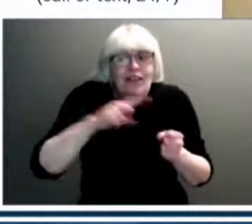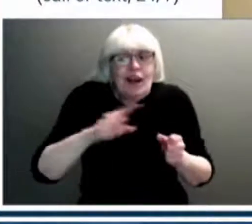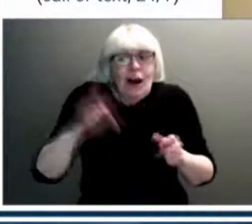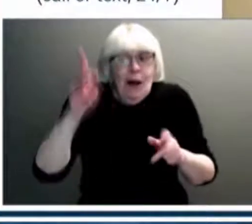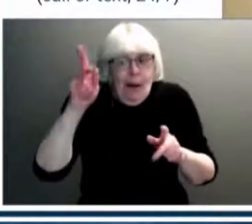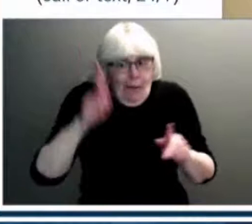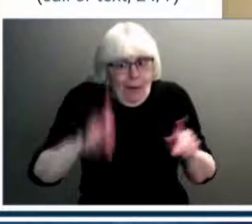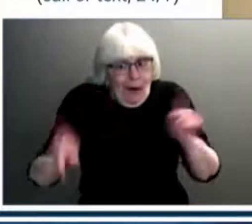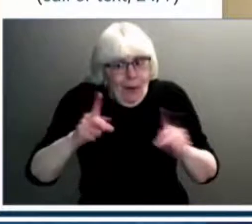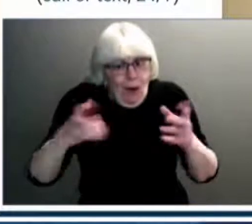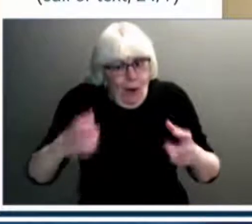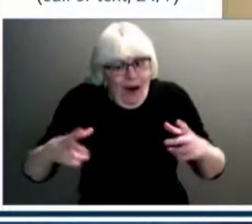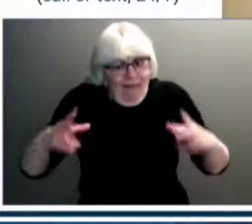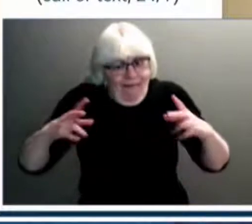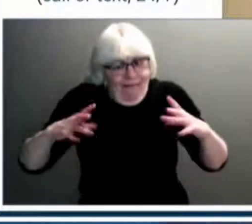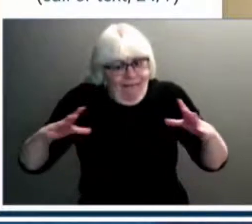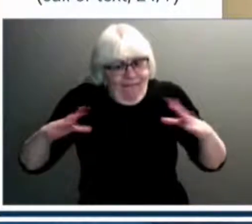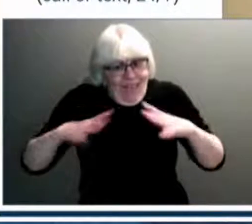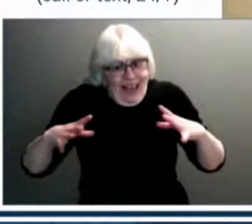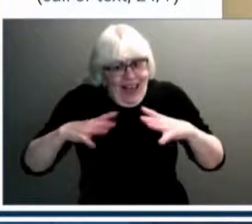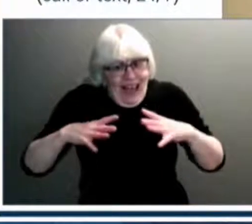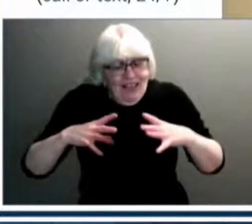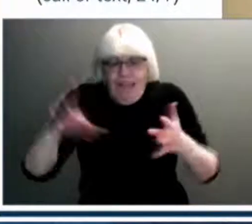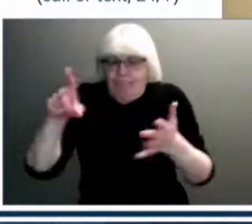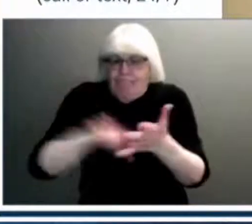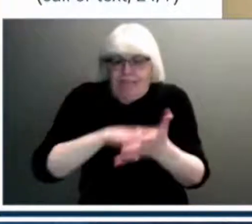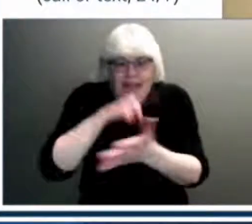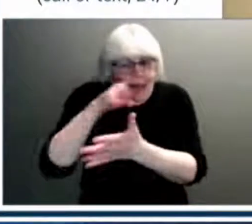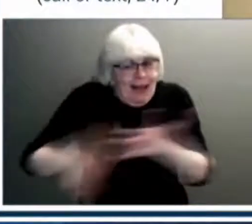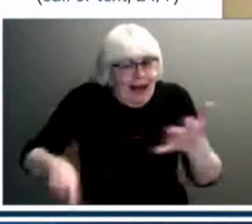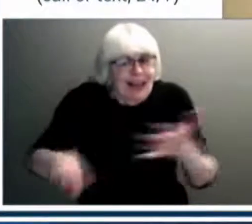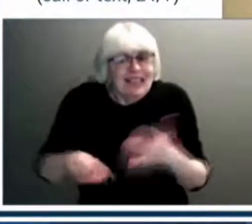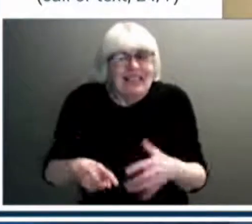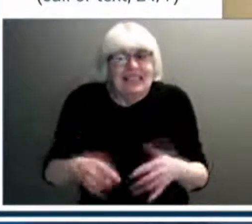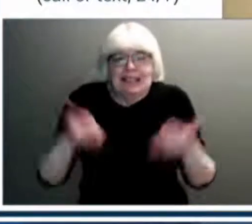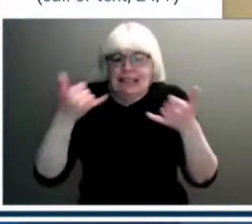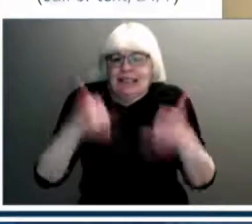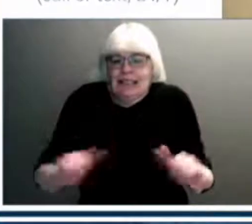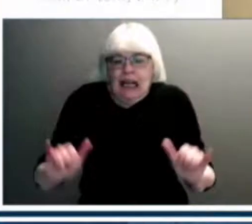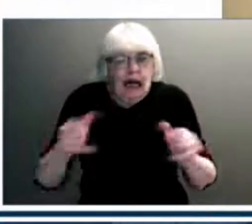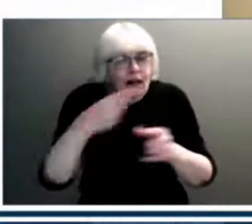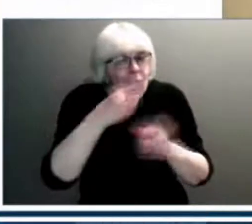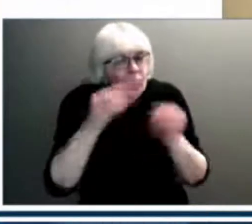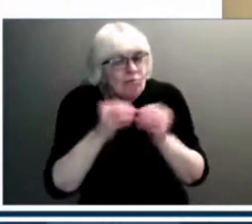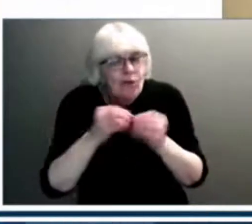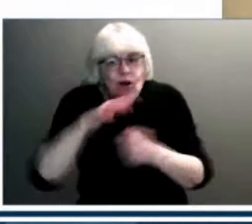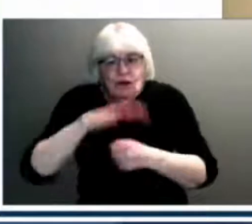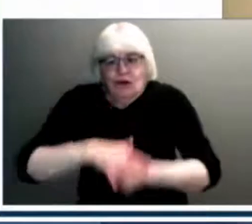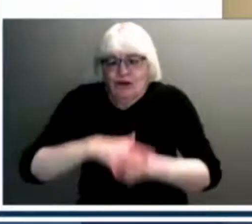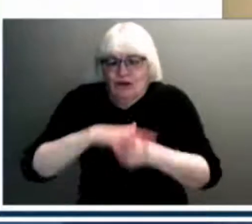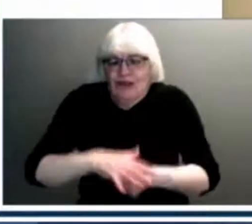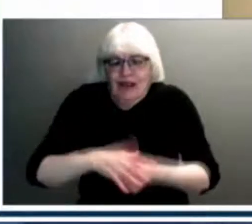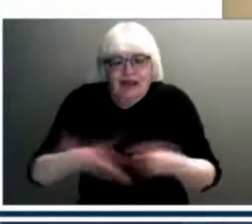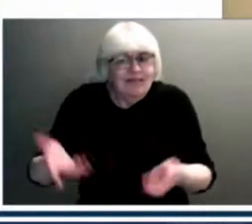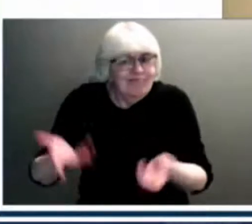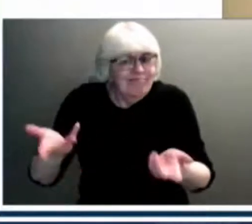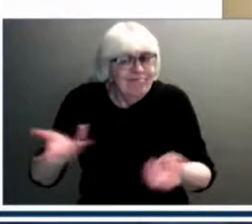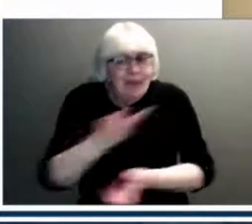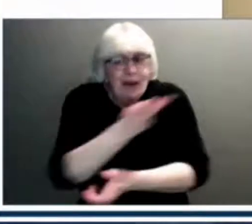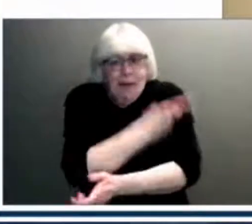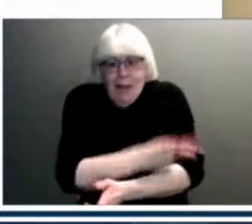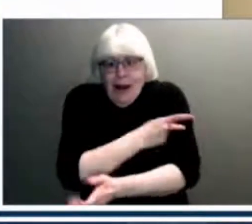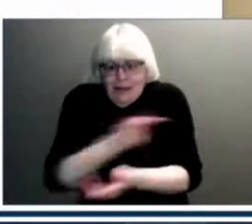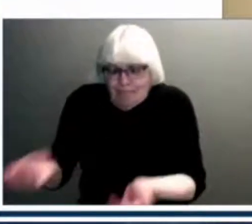the stress on the system. Patient volumes are at a high. Staff are seeing higher visits to emergency and